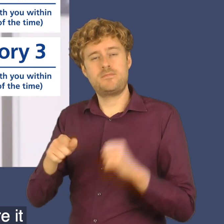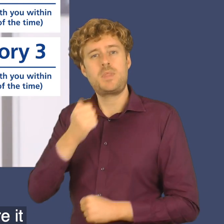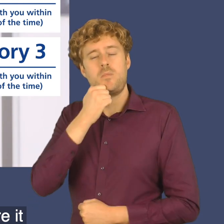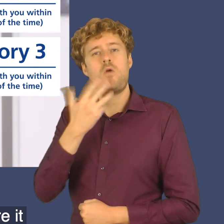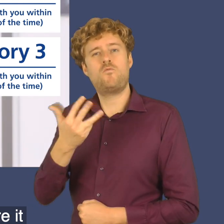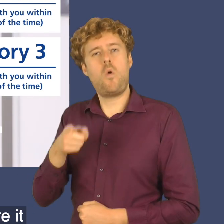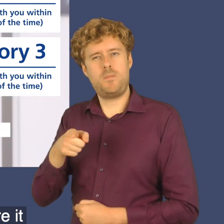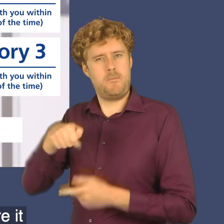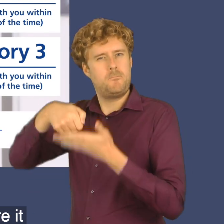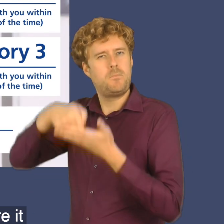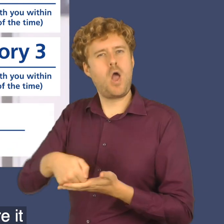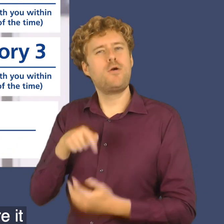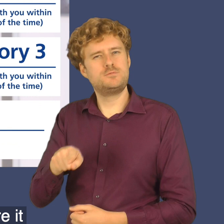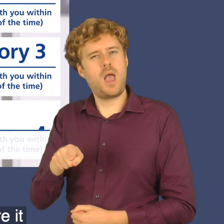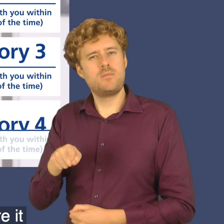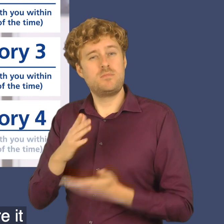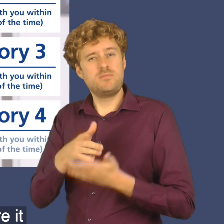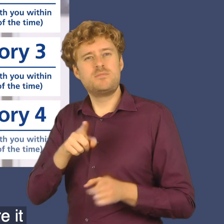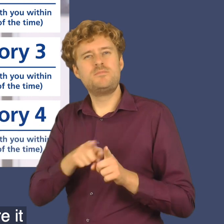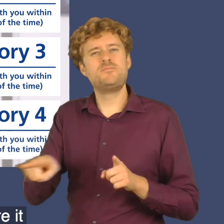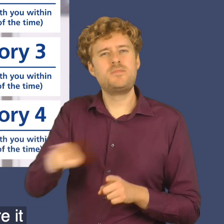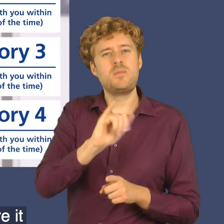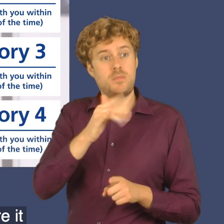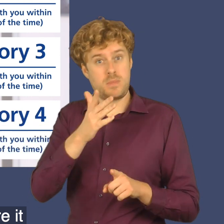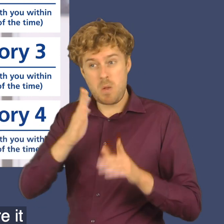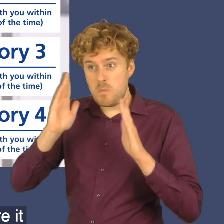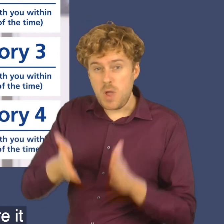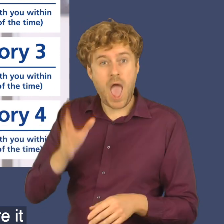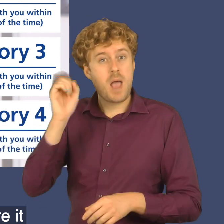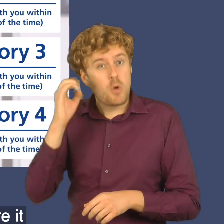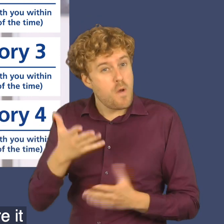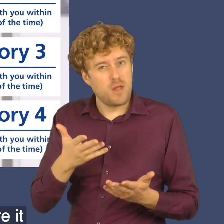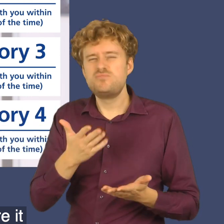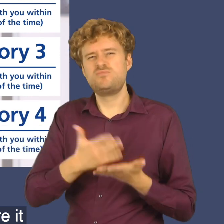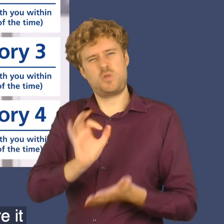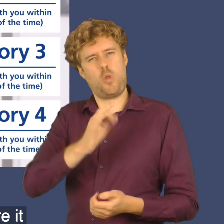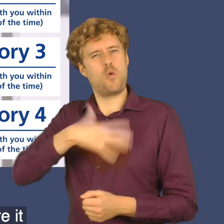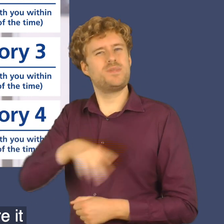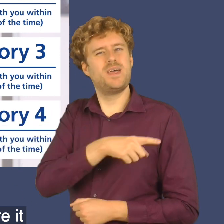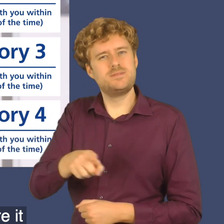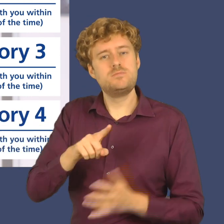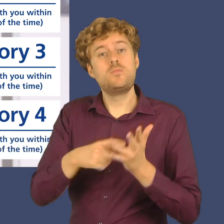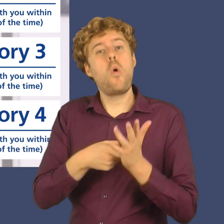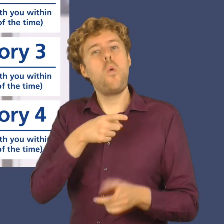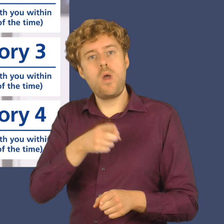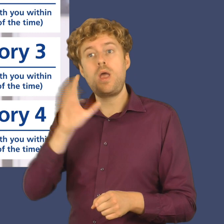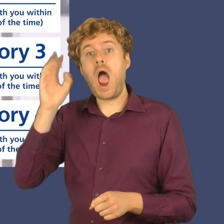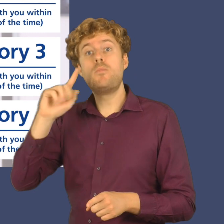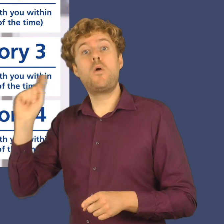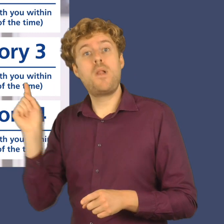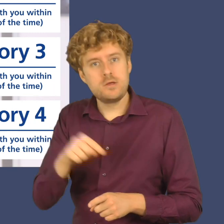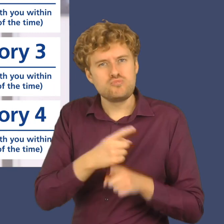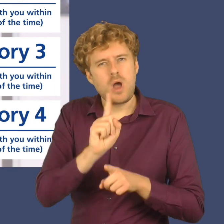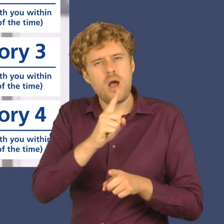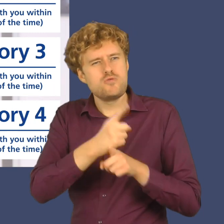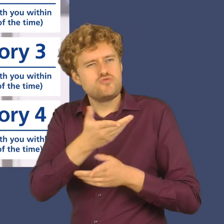Category 4 is the lowest of our categories, where it may be that you won't necessarily receive an ambulance, or when